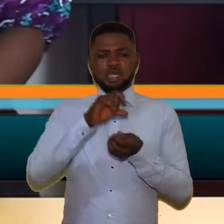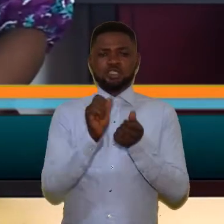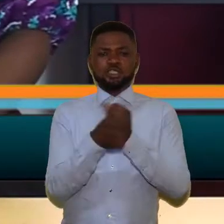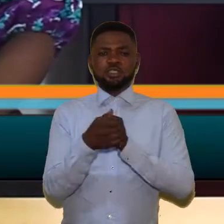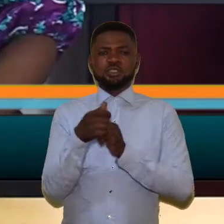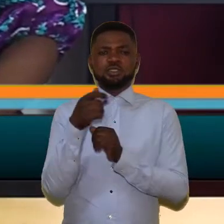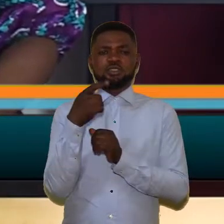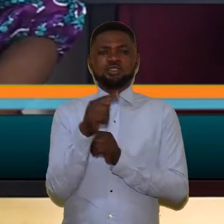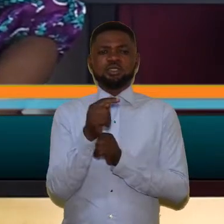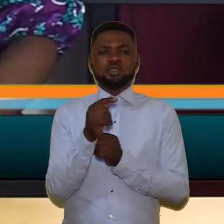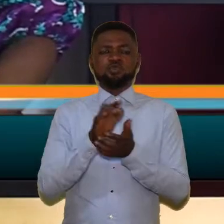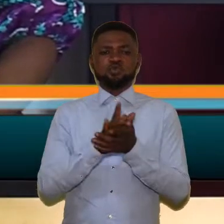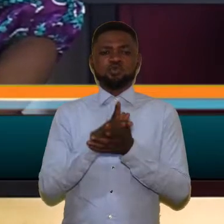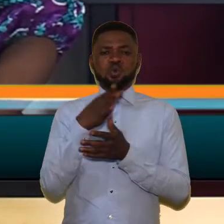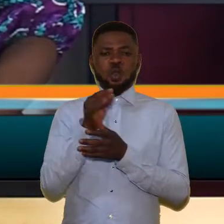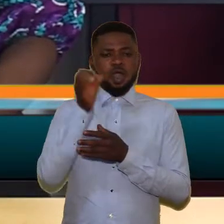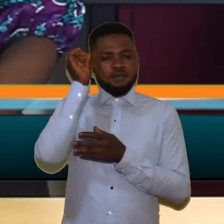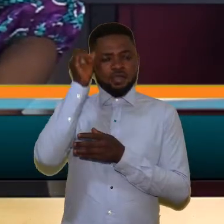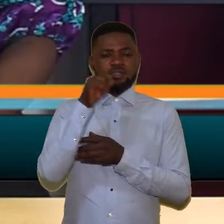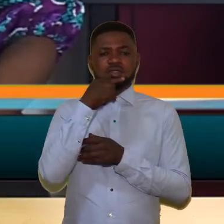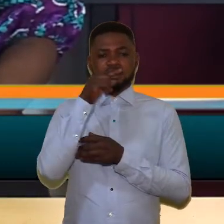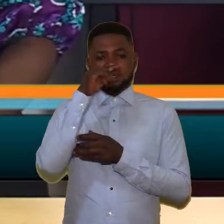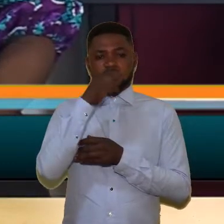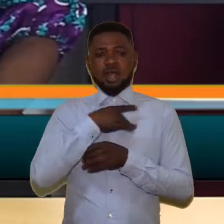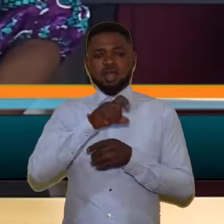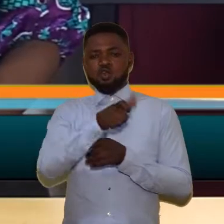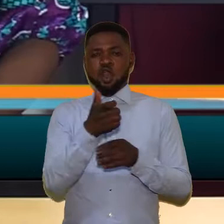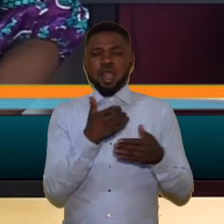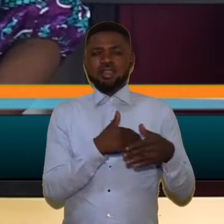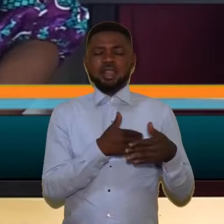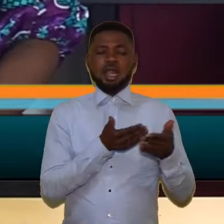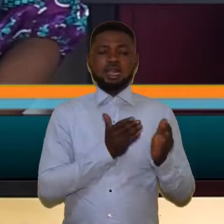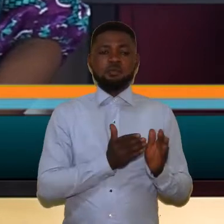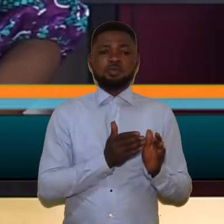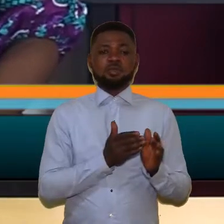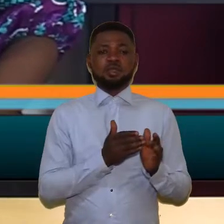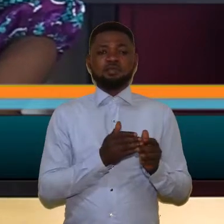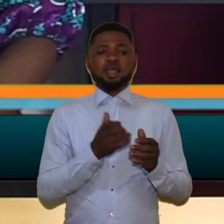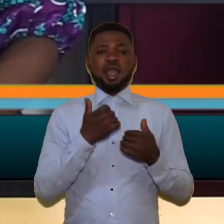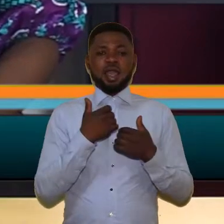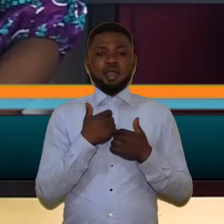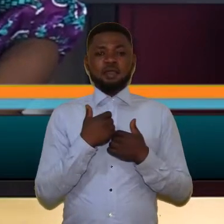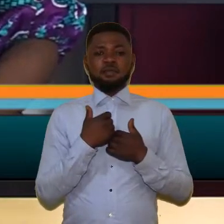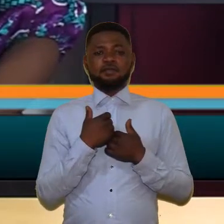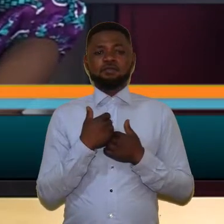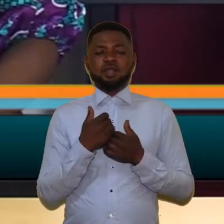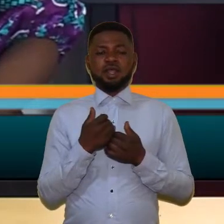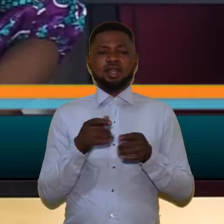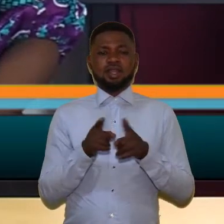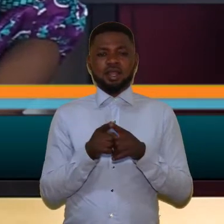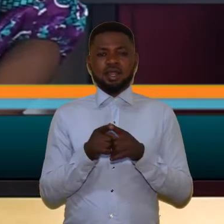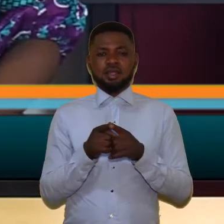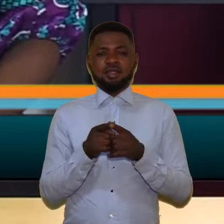changed the school of his kids, and then other neighbors asked. Yes, other neighbors asked, and it was